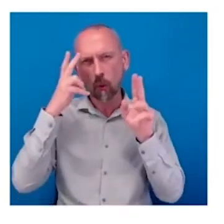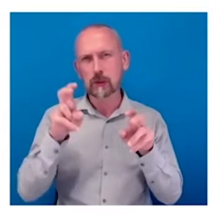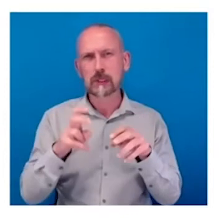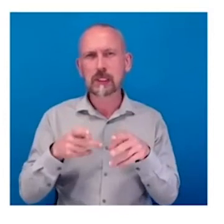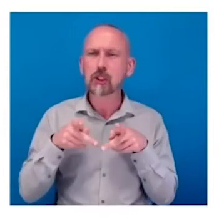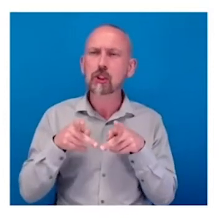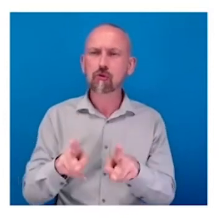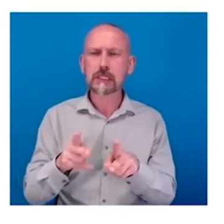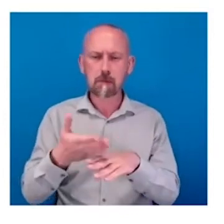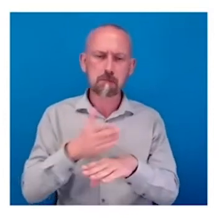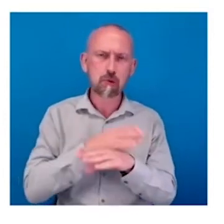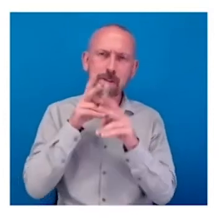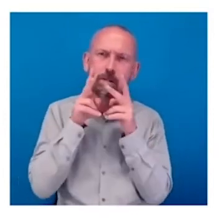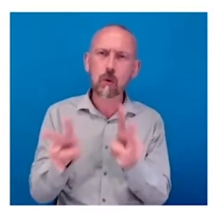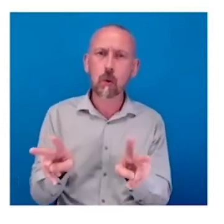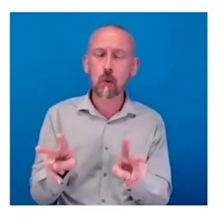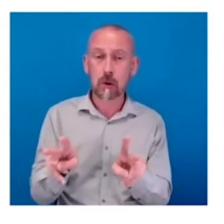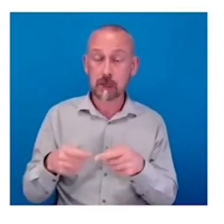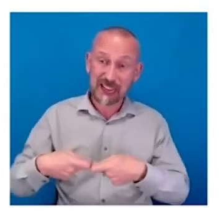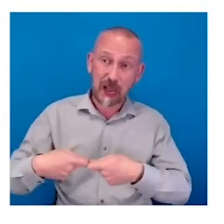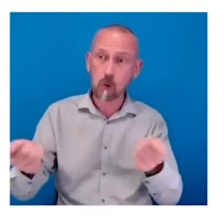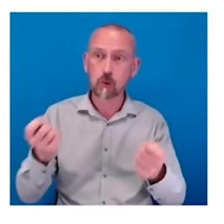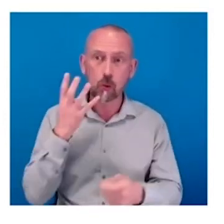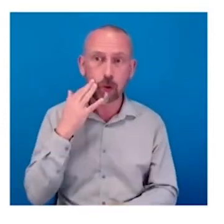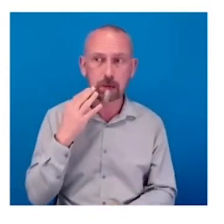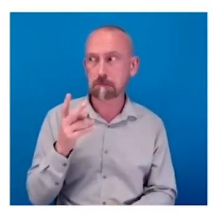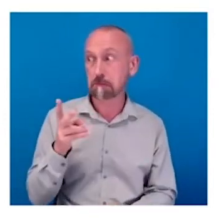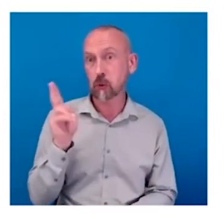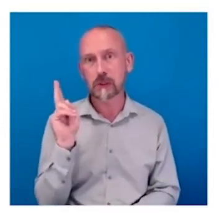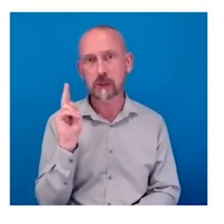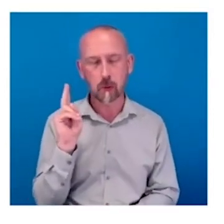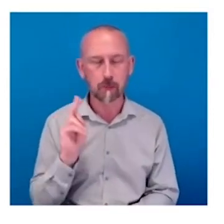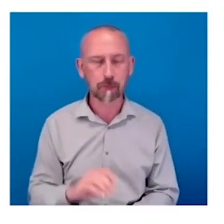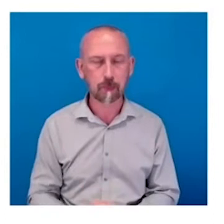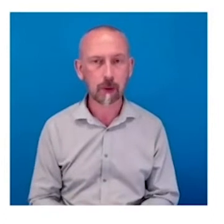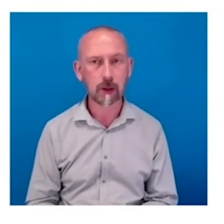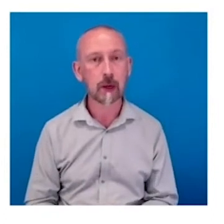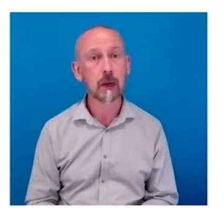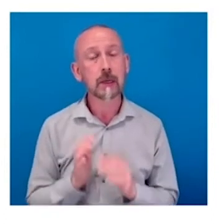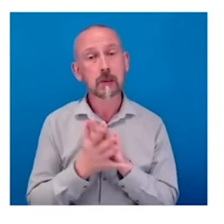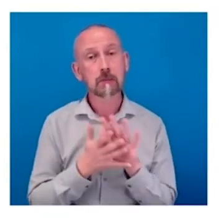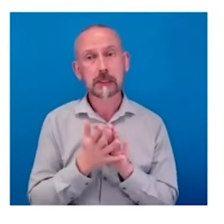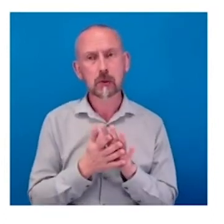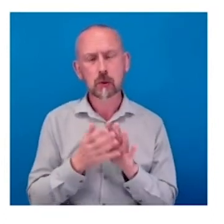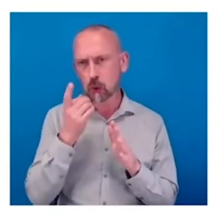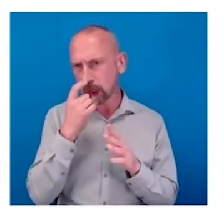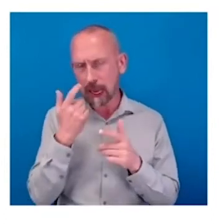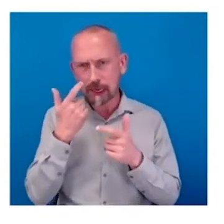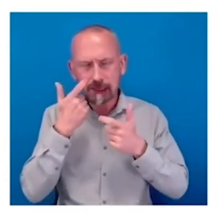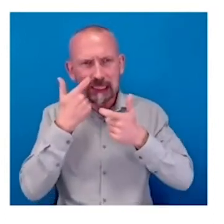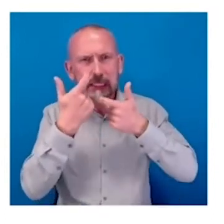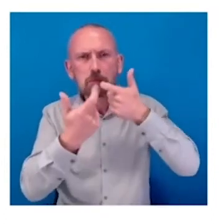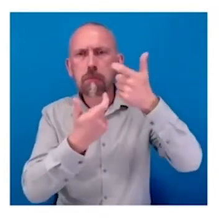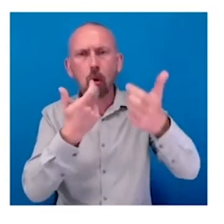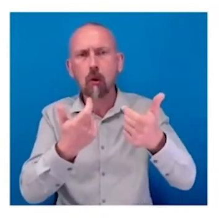no more than a couple of weeks old at the moment. And this allows you to virtually explore your neighborhood or any part of the world, really, from the